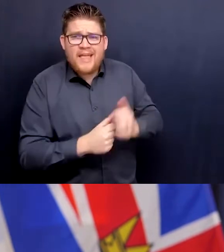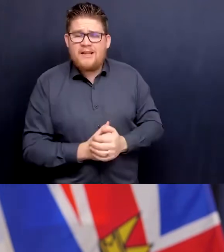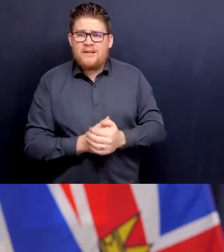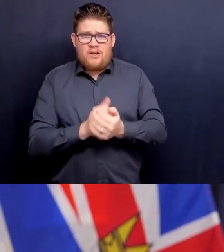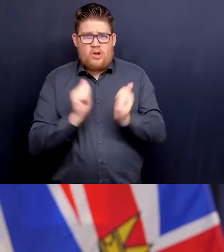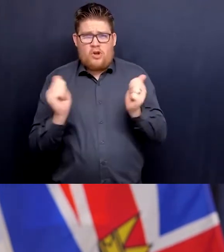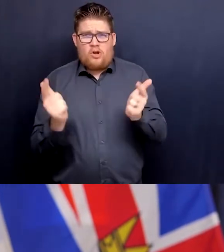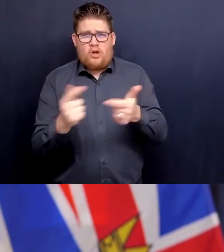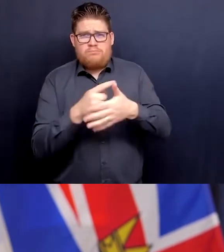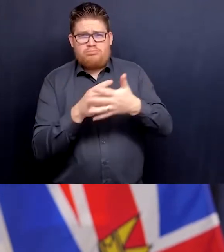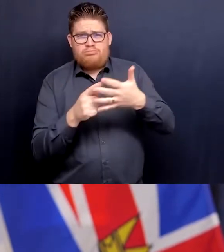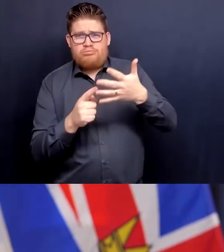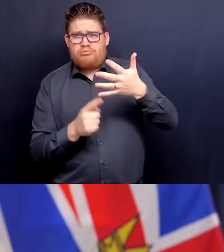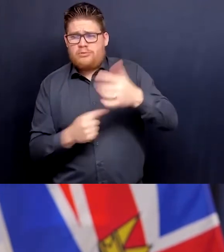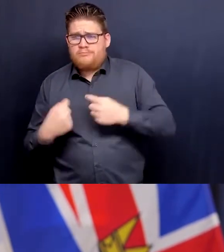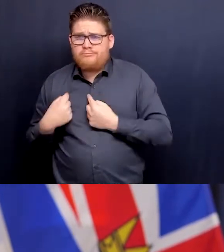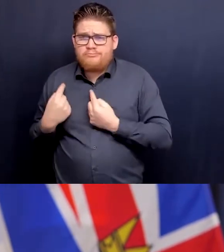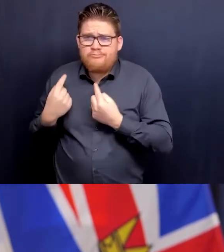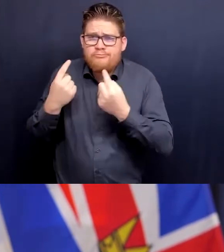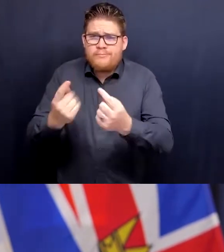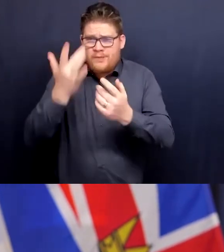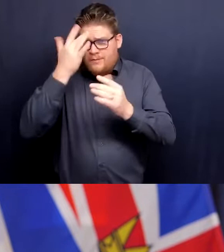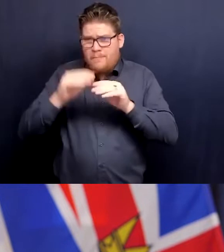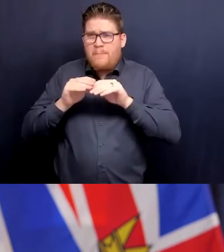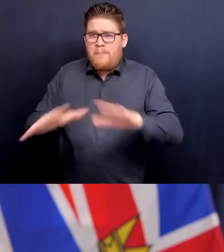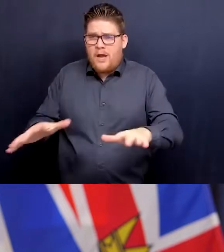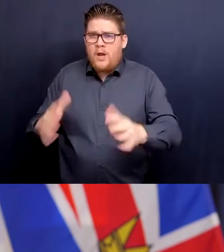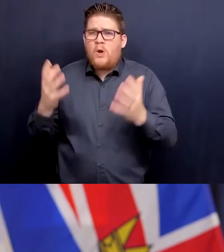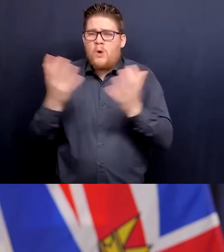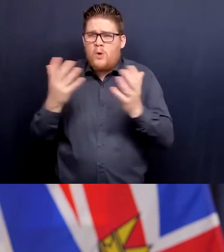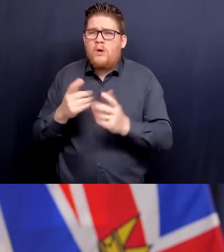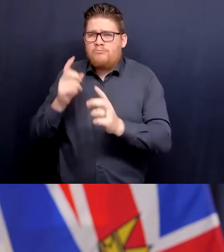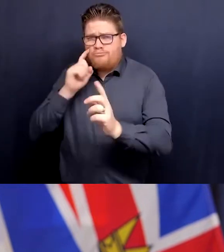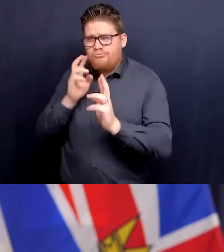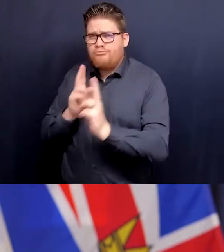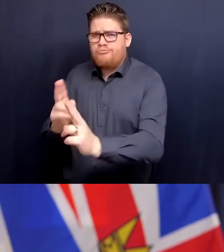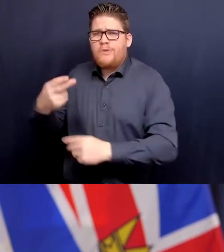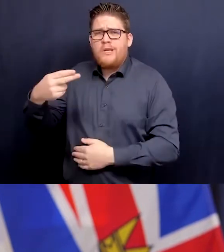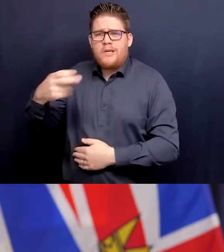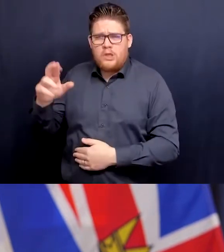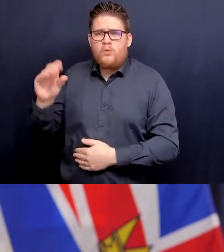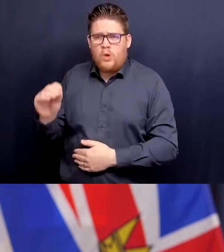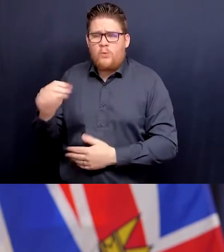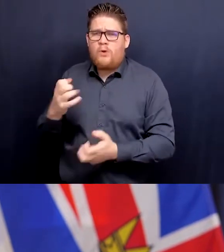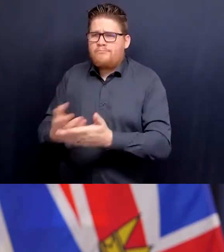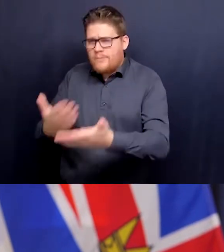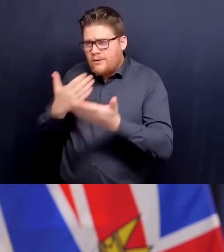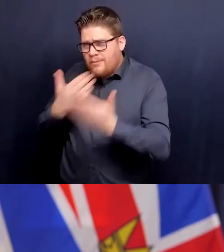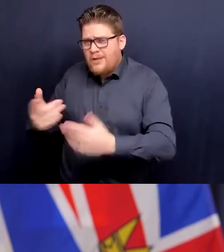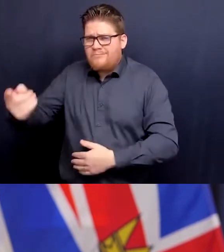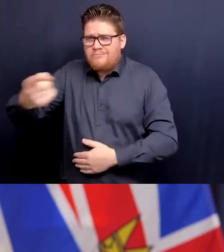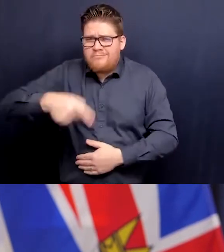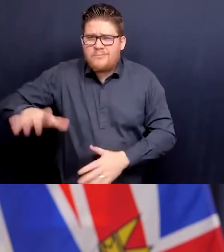heroes to all of us and to me. I want to express my appreciation for all that they've done And I'm proud that we have a